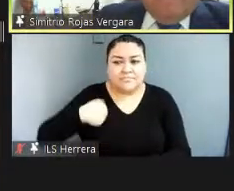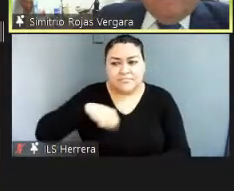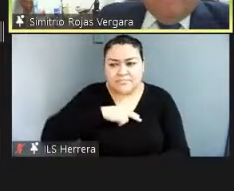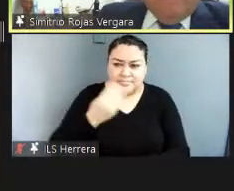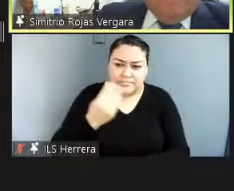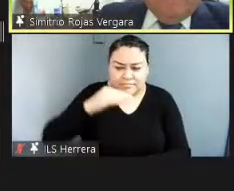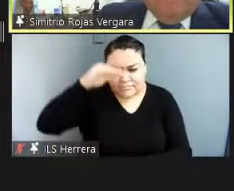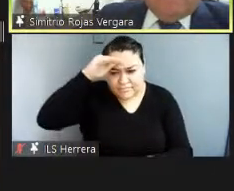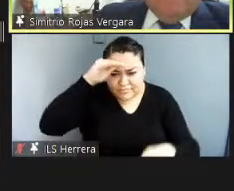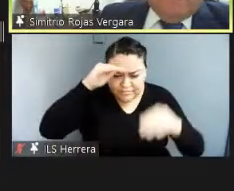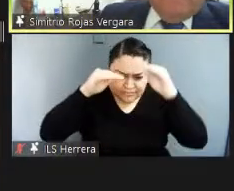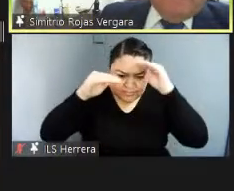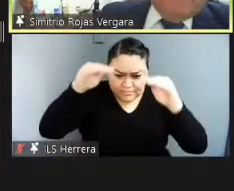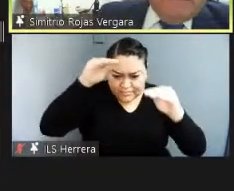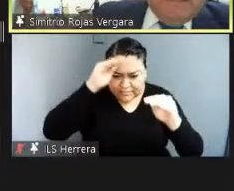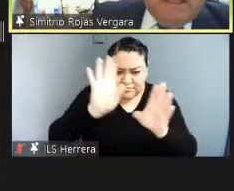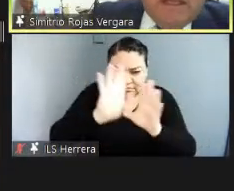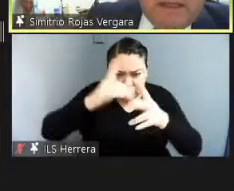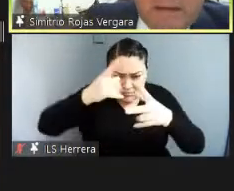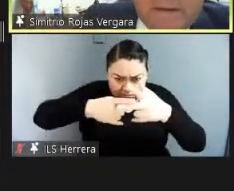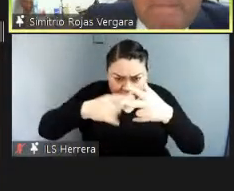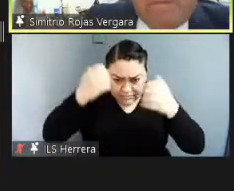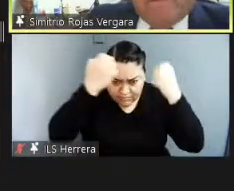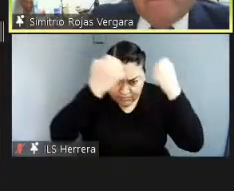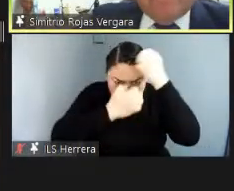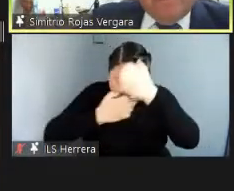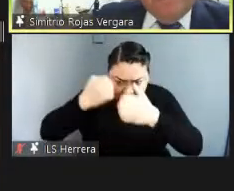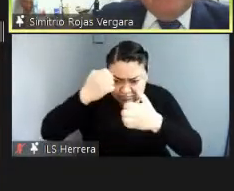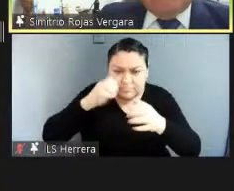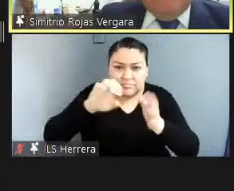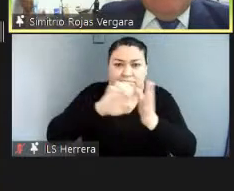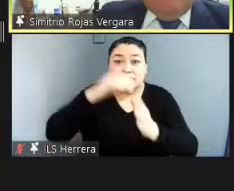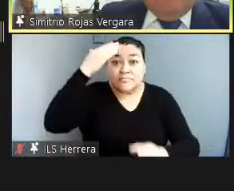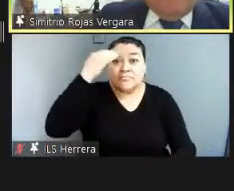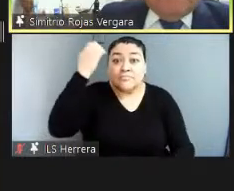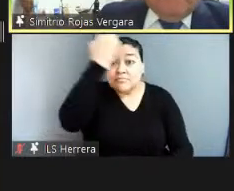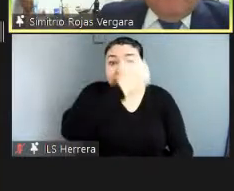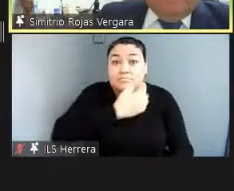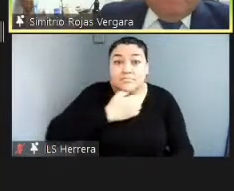Of course, that we need to measure. We need to